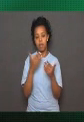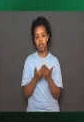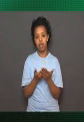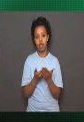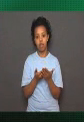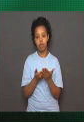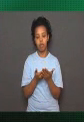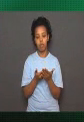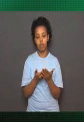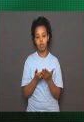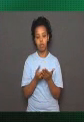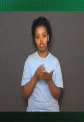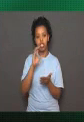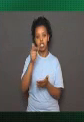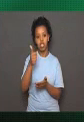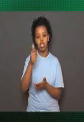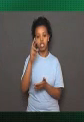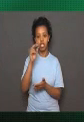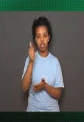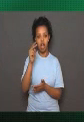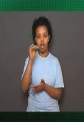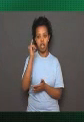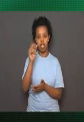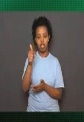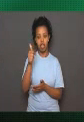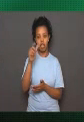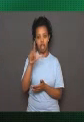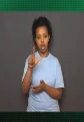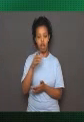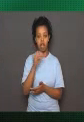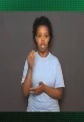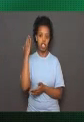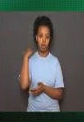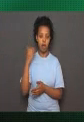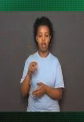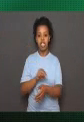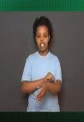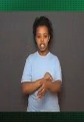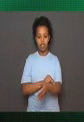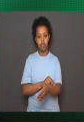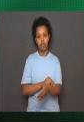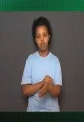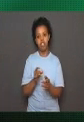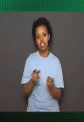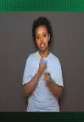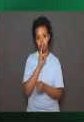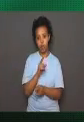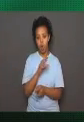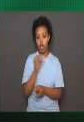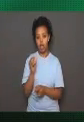system is comprised of the cranial and spinal nerves, and each